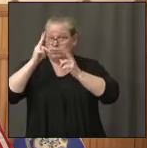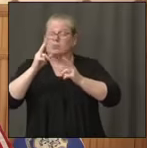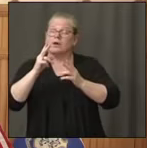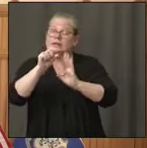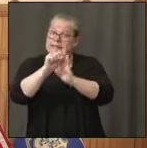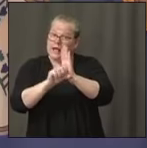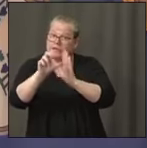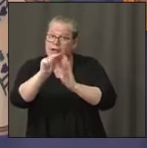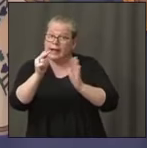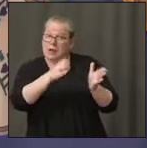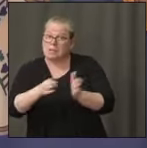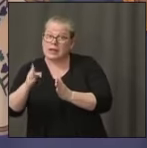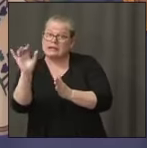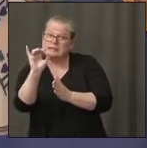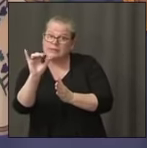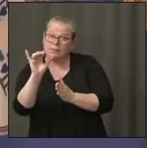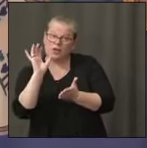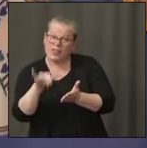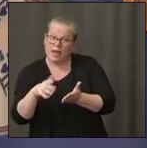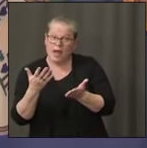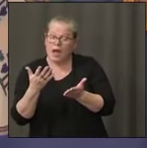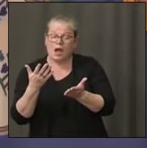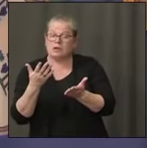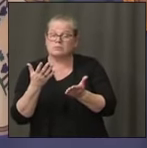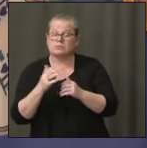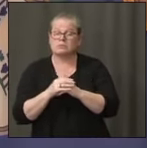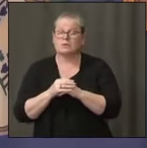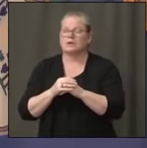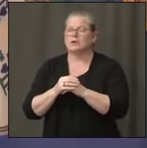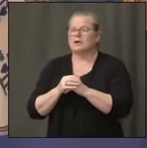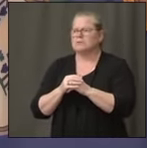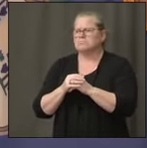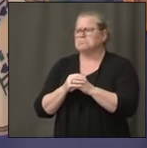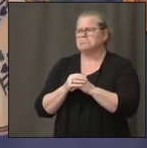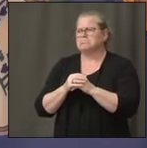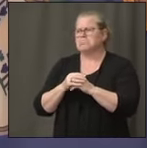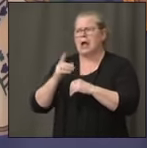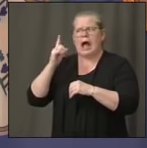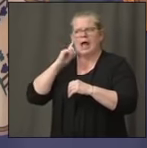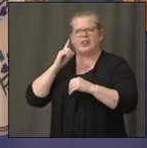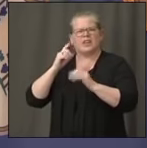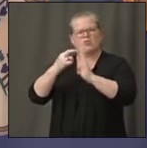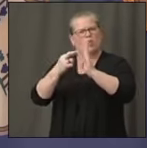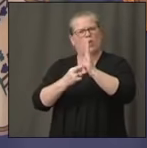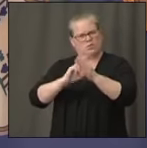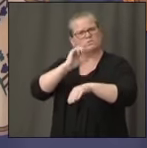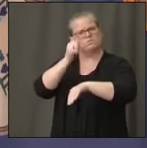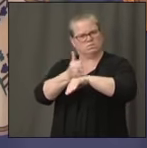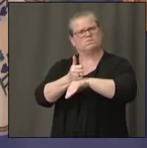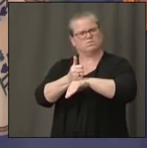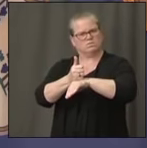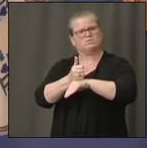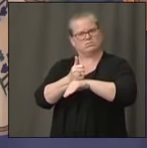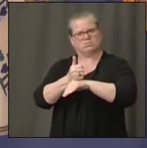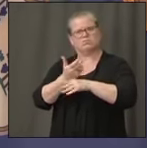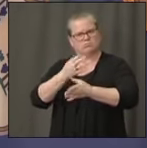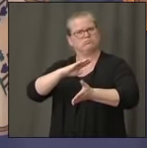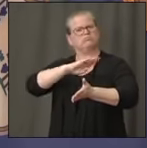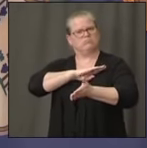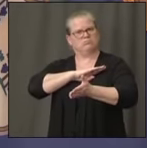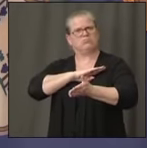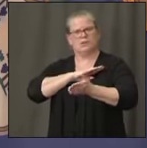I don't think so. We've set very clear protocols in terms of how a nail salon, air salon, restaurant have to meet those protocols. I